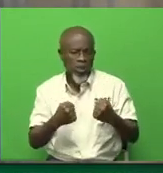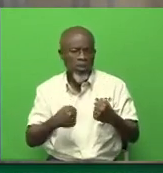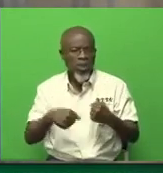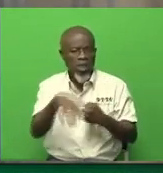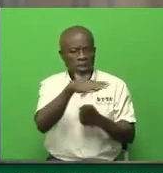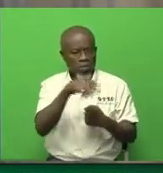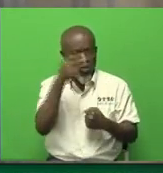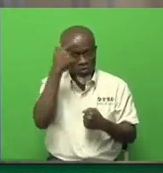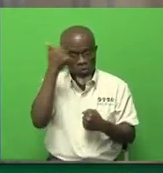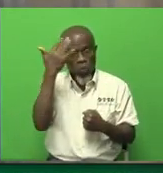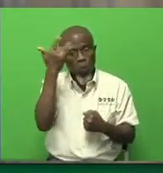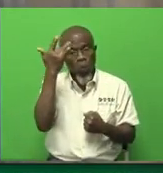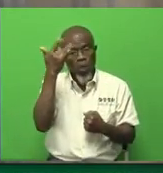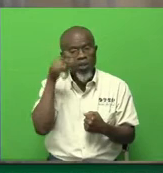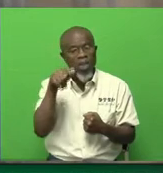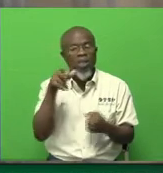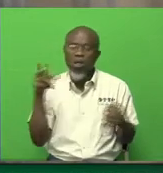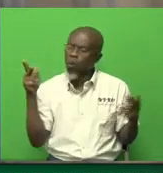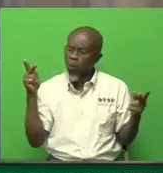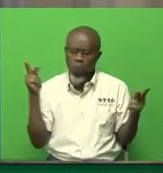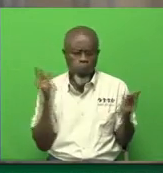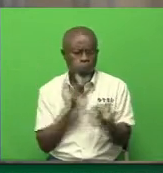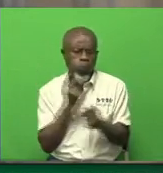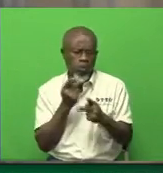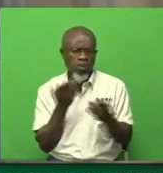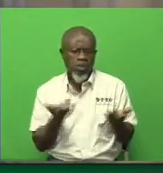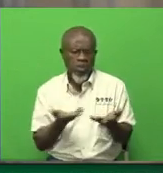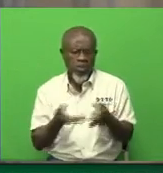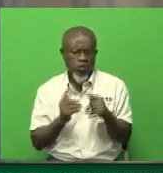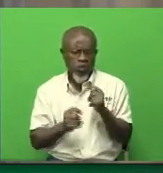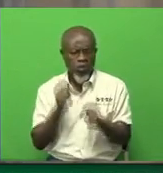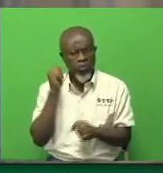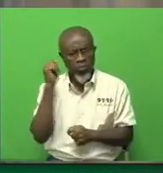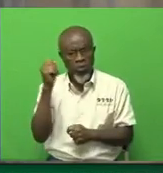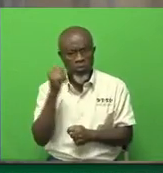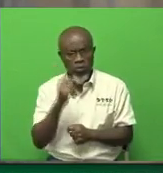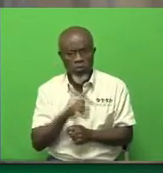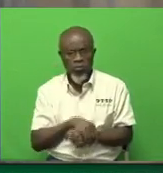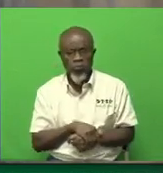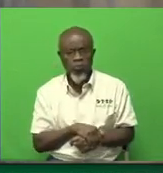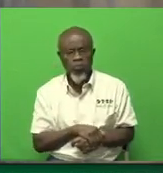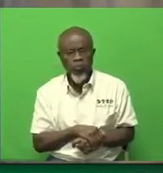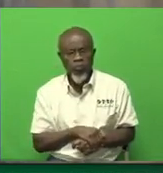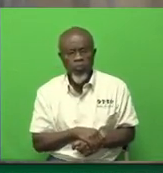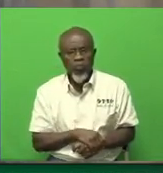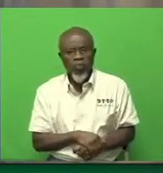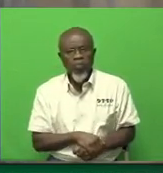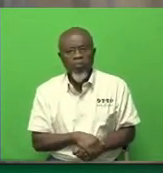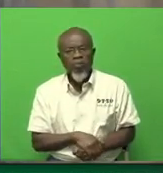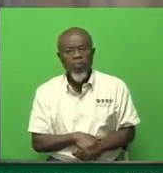worst that we have Healthcare in this country now is at its worst